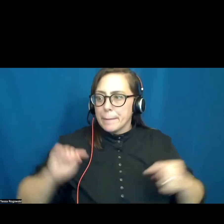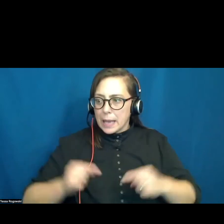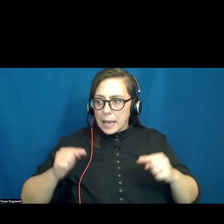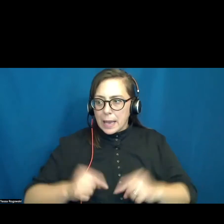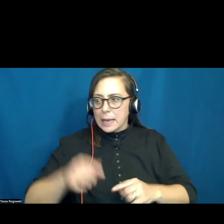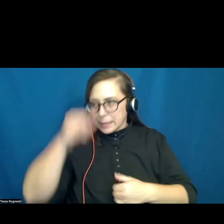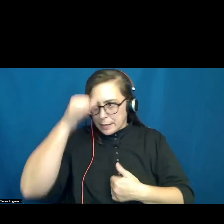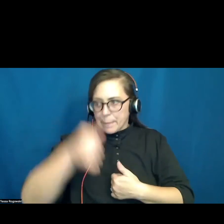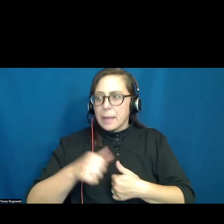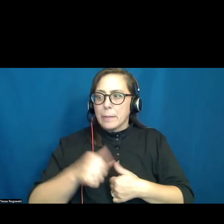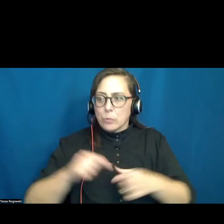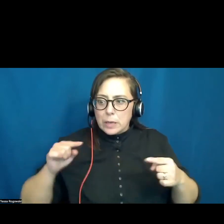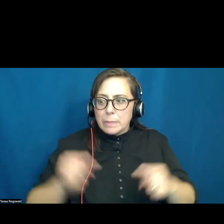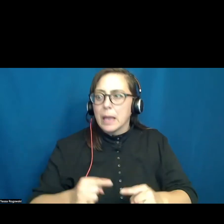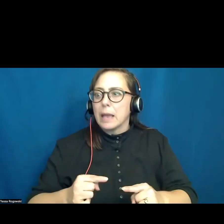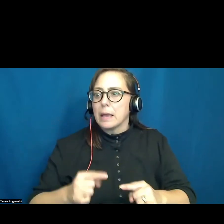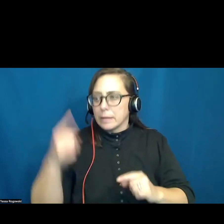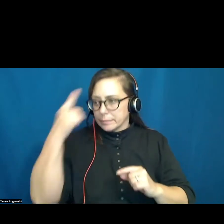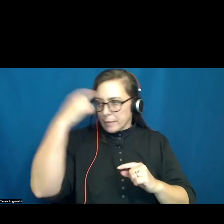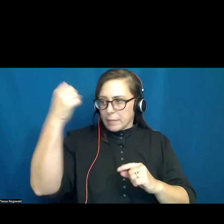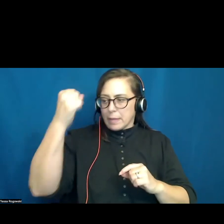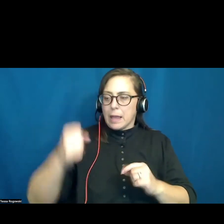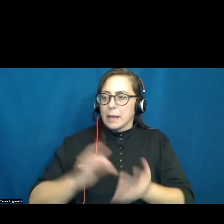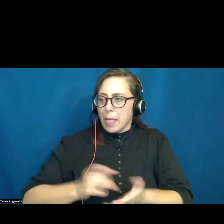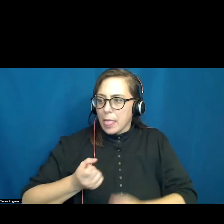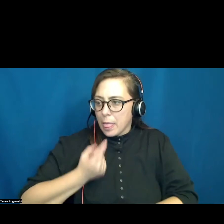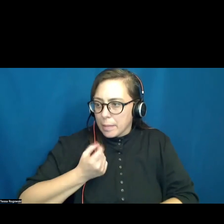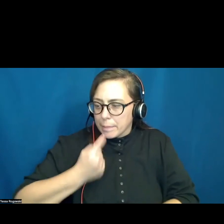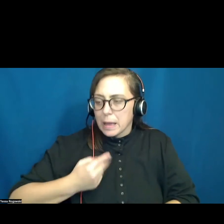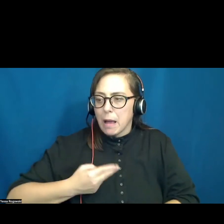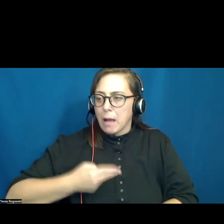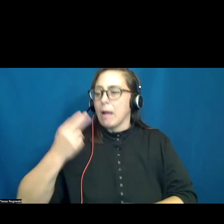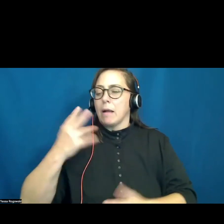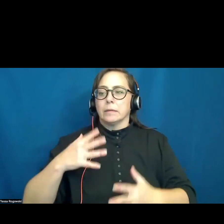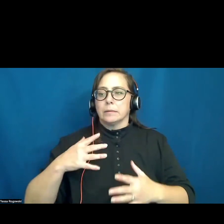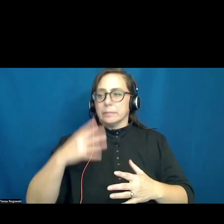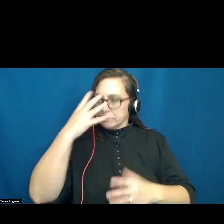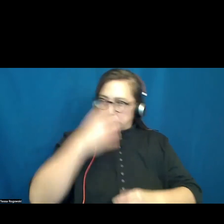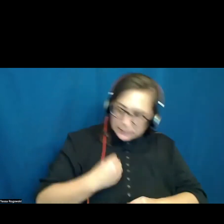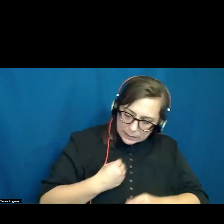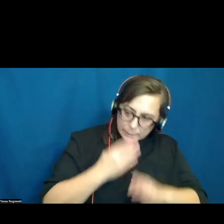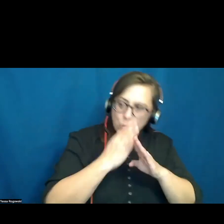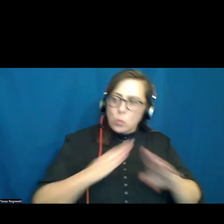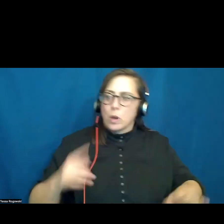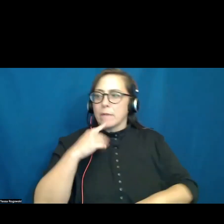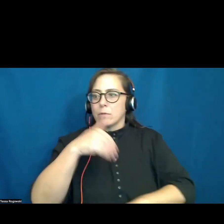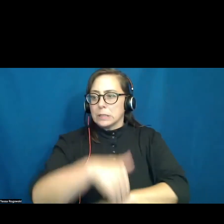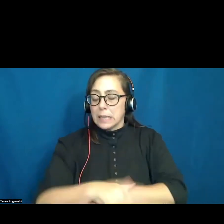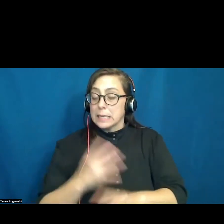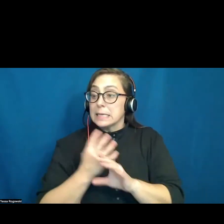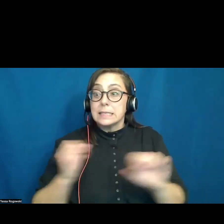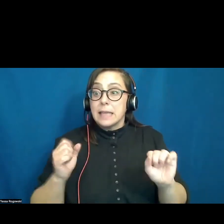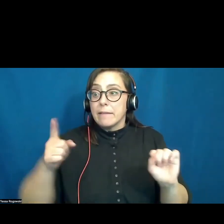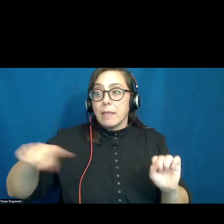pain. We talk around attempts till our pink pills spike, pastel wounds bleed sleep for the night. For our safety, we can't be trusted